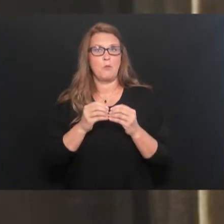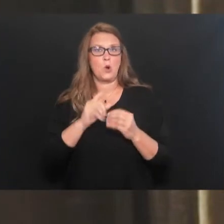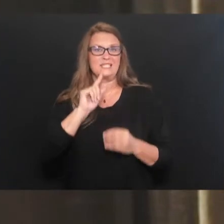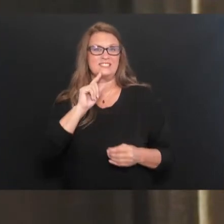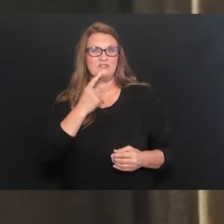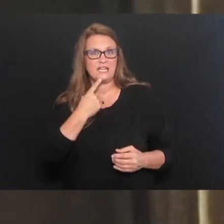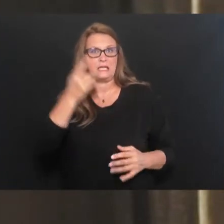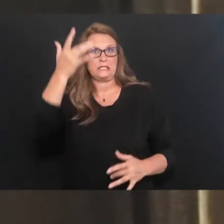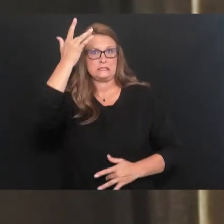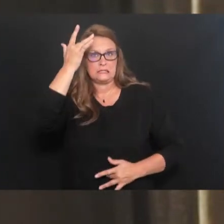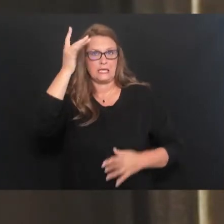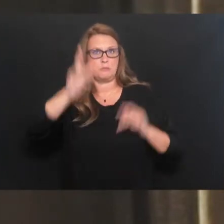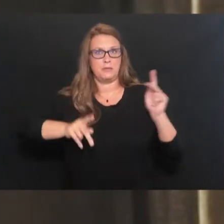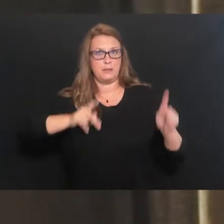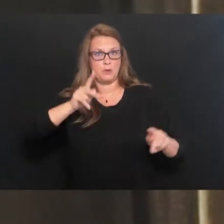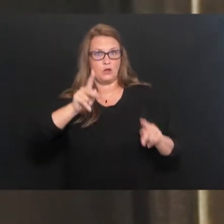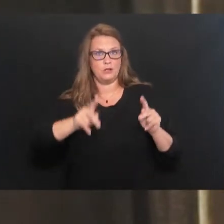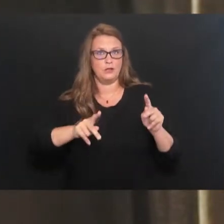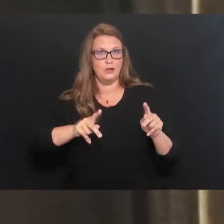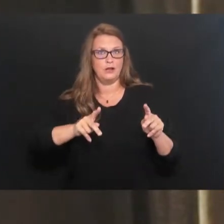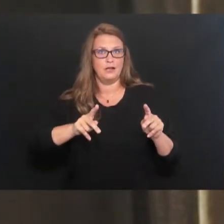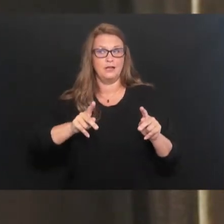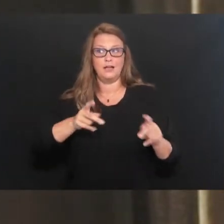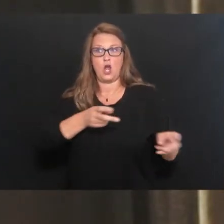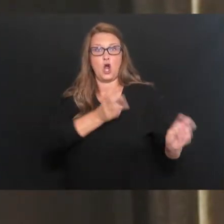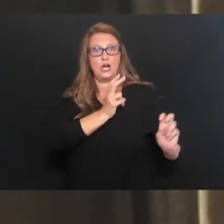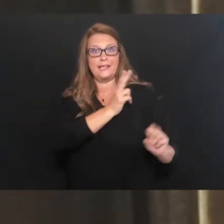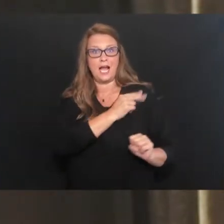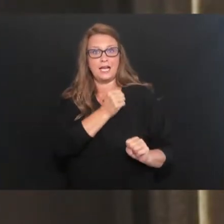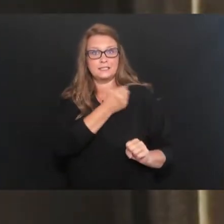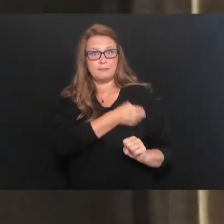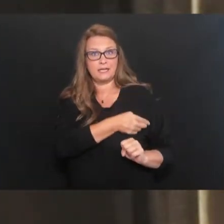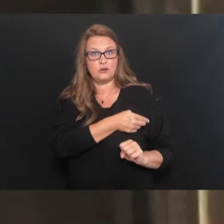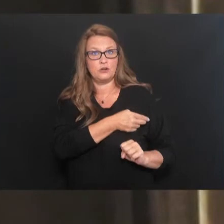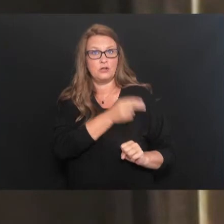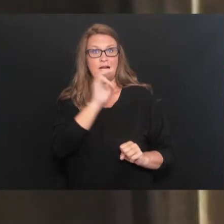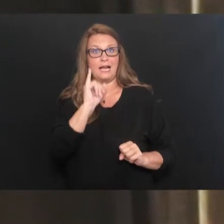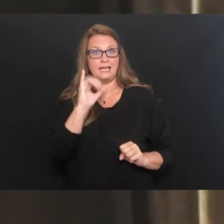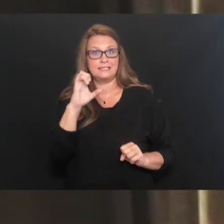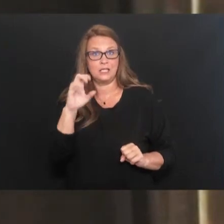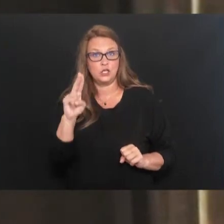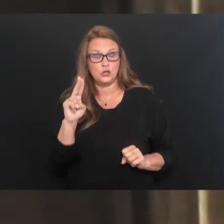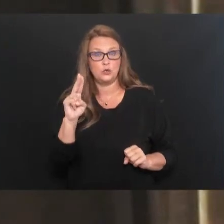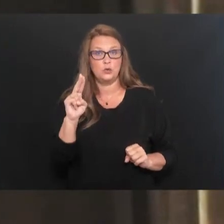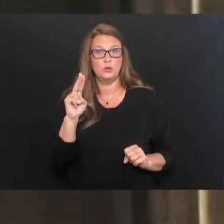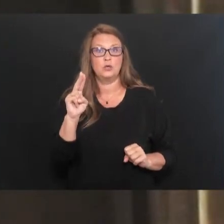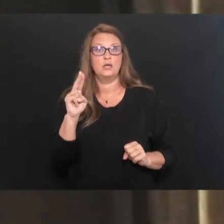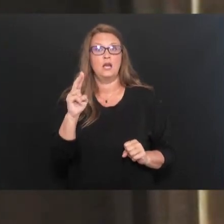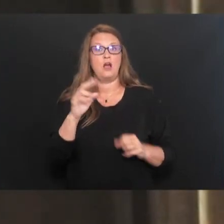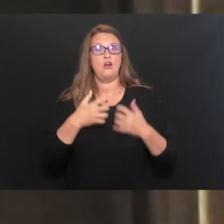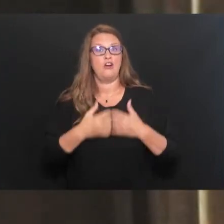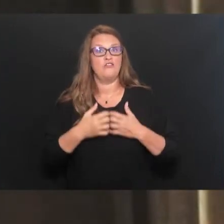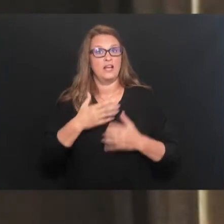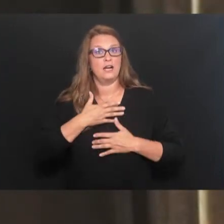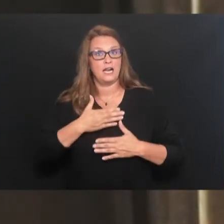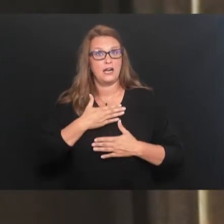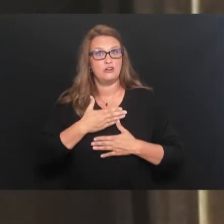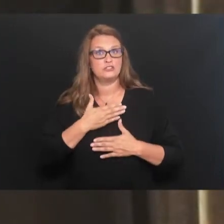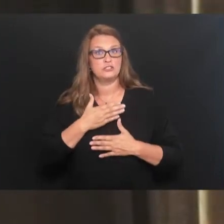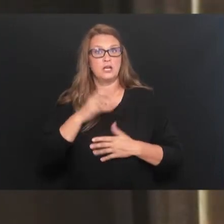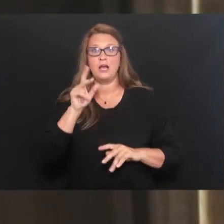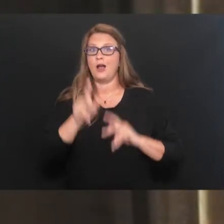ill people who are in our hospital beds, in our ICU beds, and on ventilators are people that are